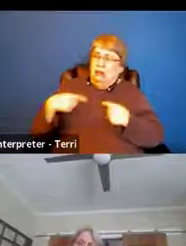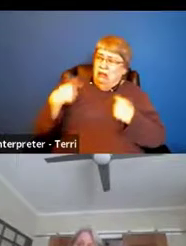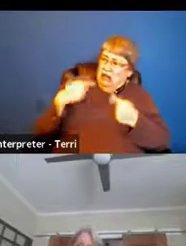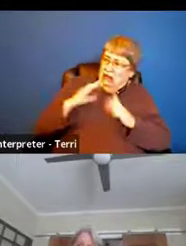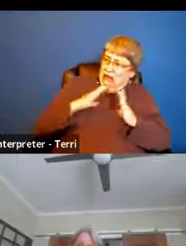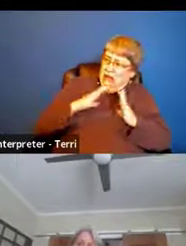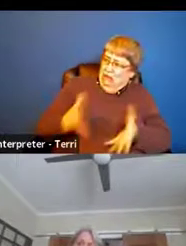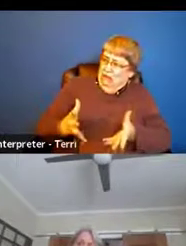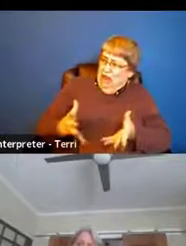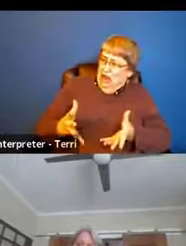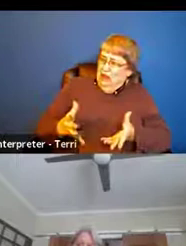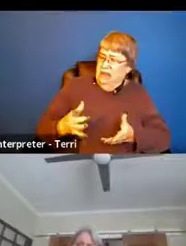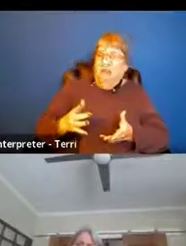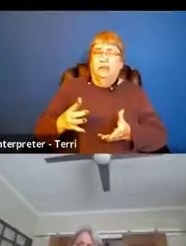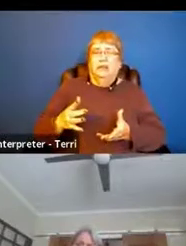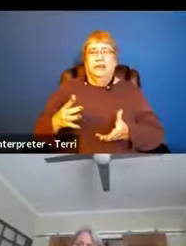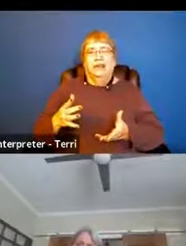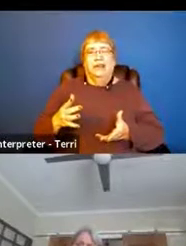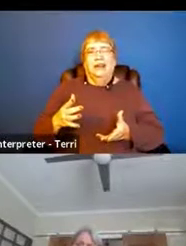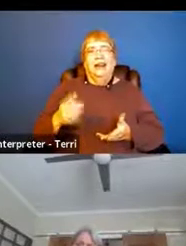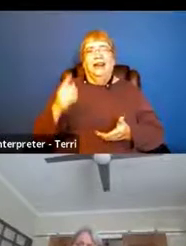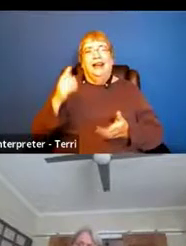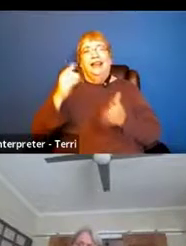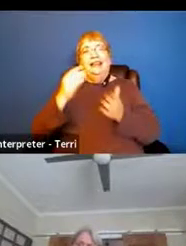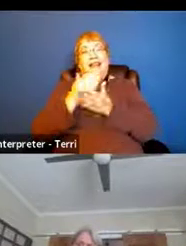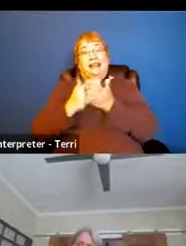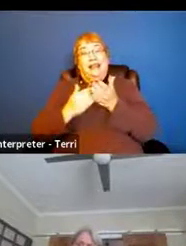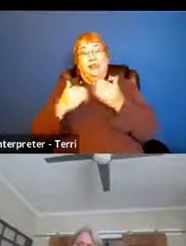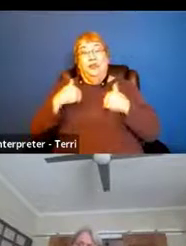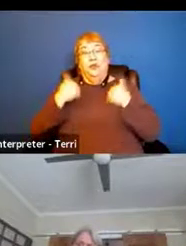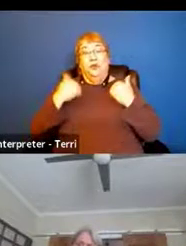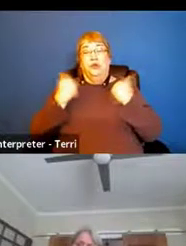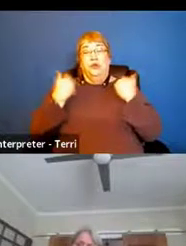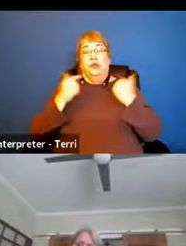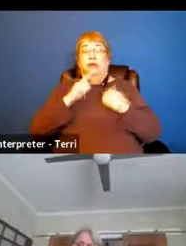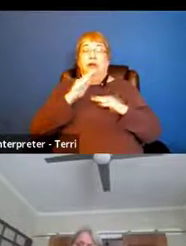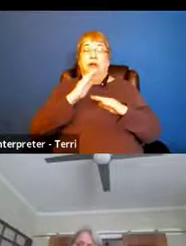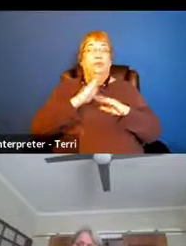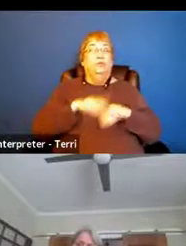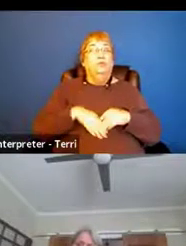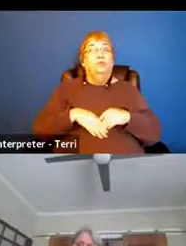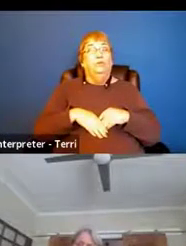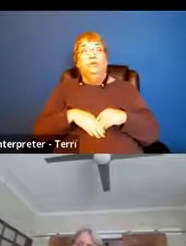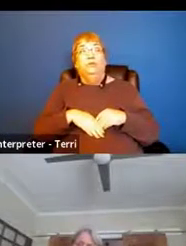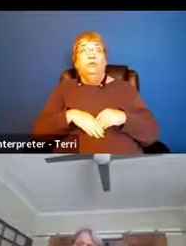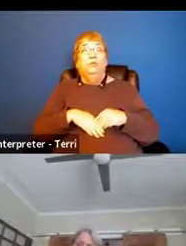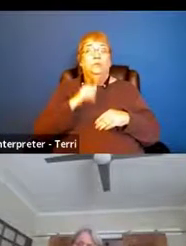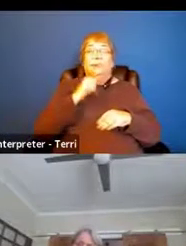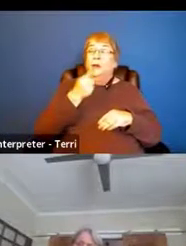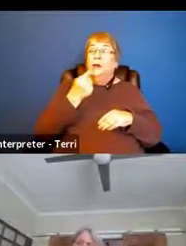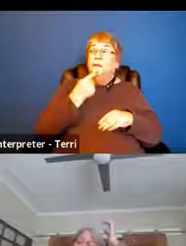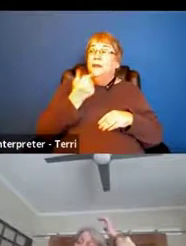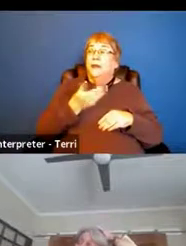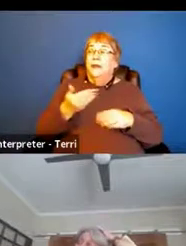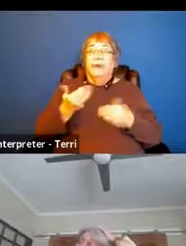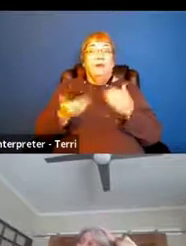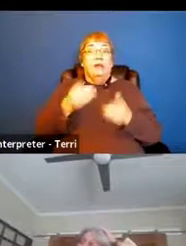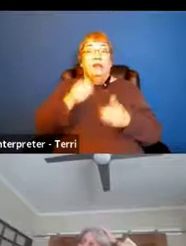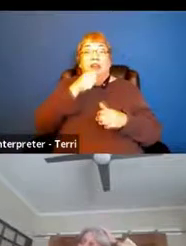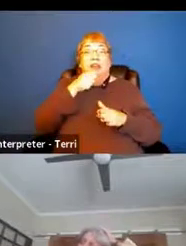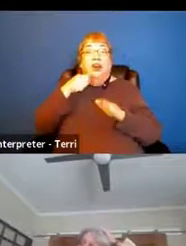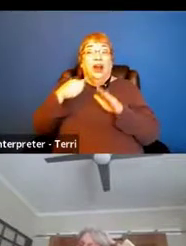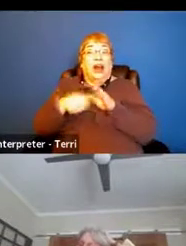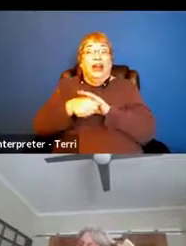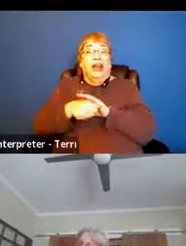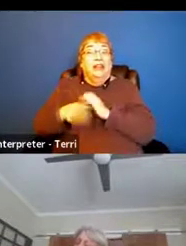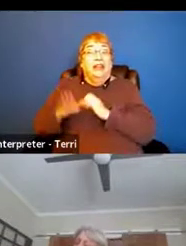make sure to check in regularly. You know, some youth are more quiet and reserved than others, are maybe better at hiding it if they're not doing well.